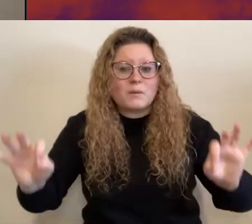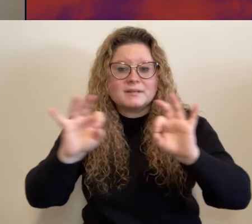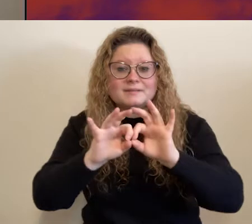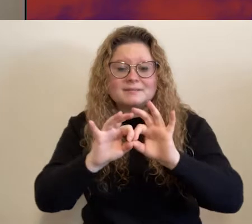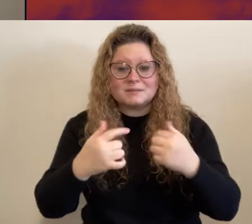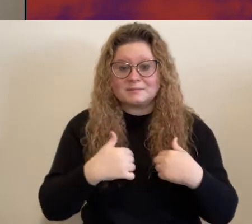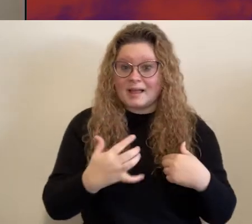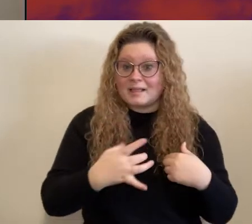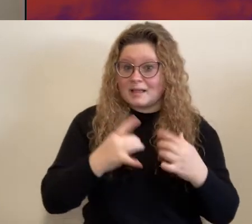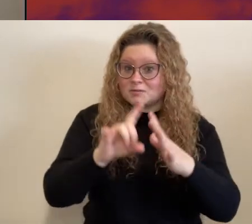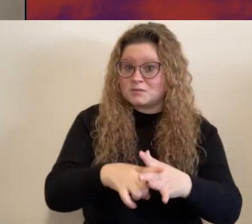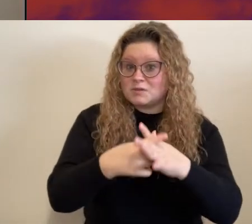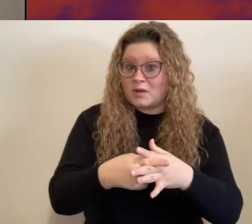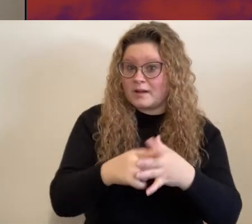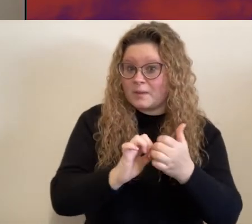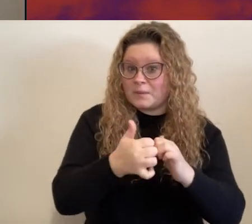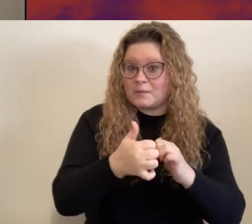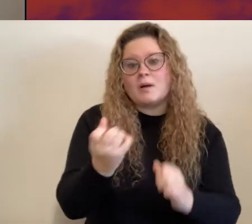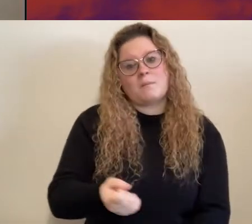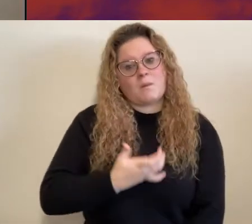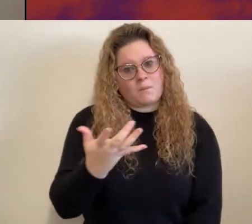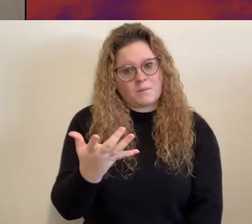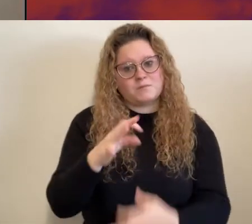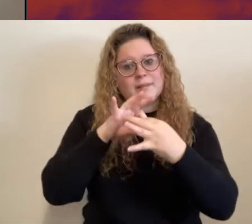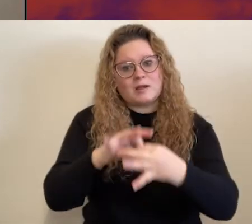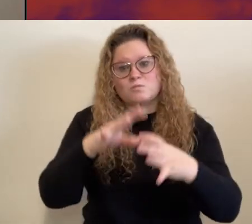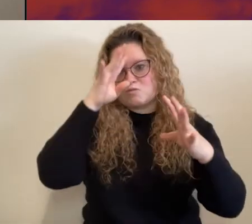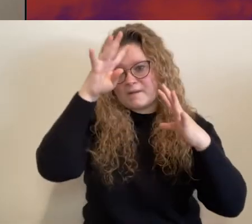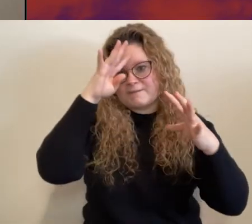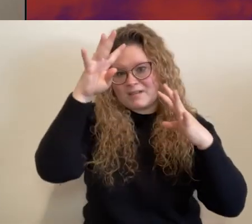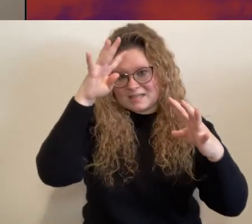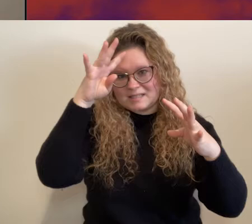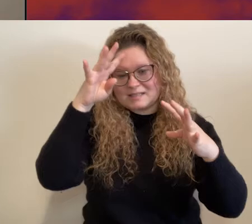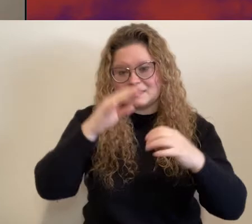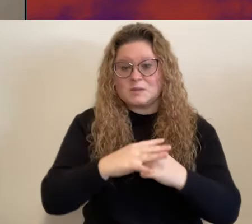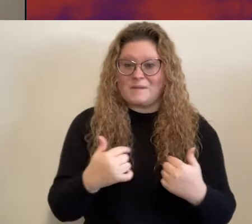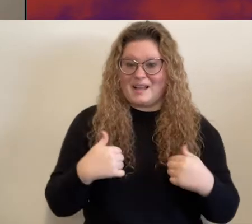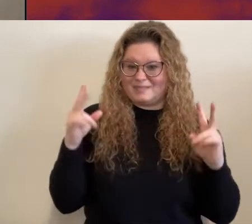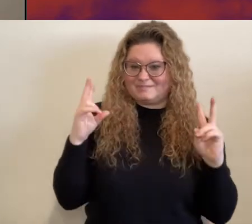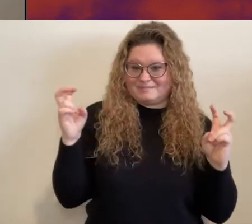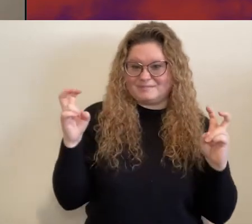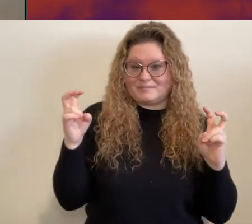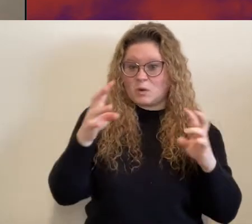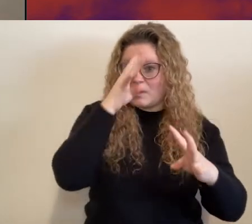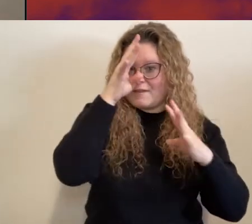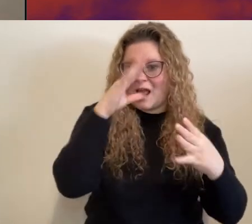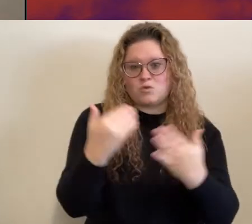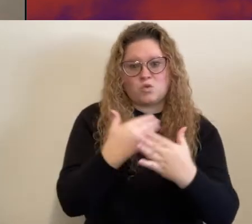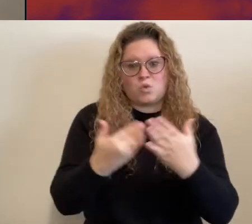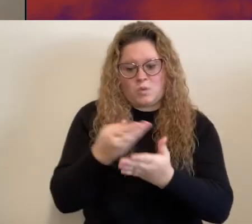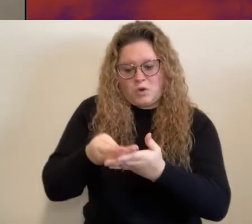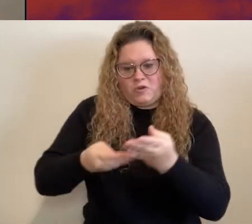little poem just about creativity, and how, like, one of my sayings is creativity is the new currency, because we have to be